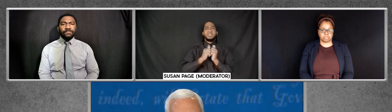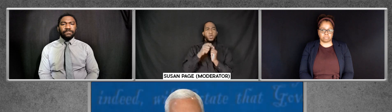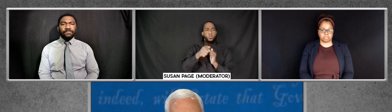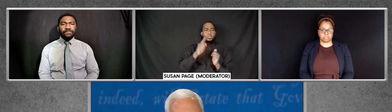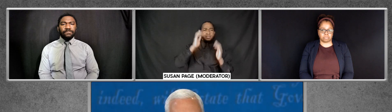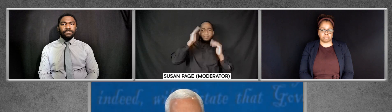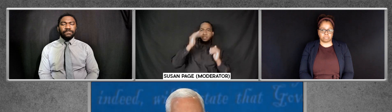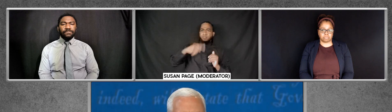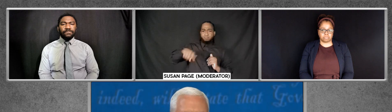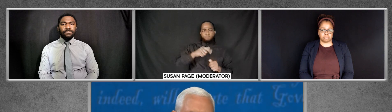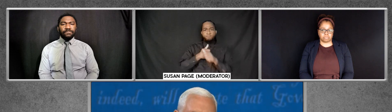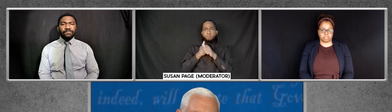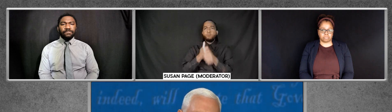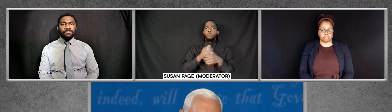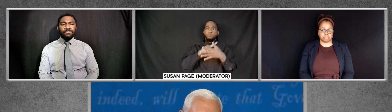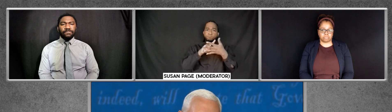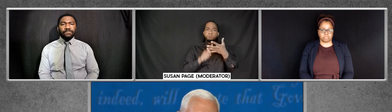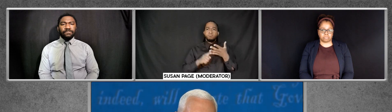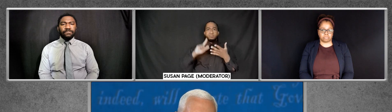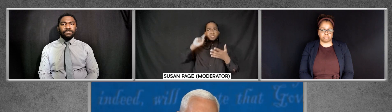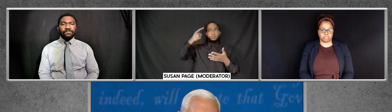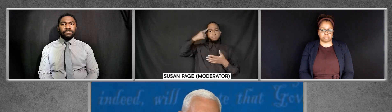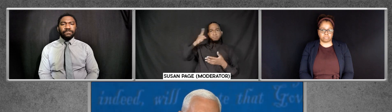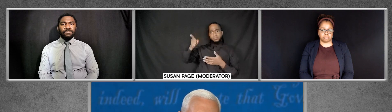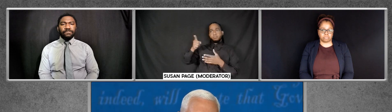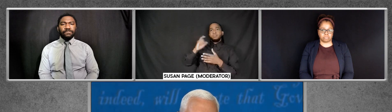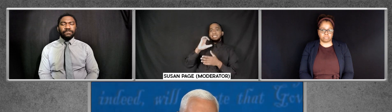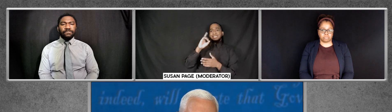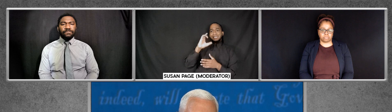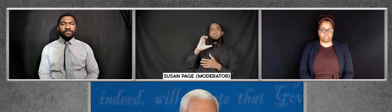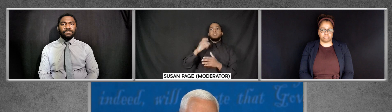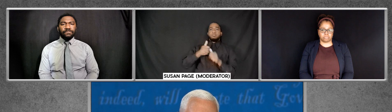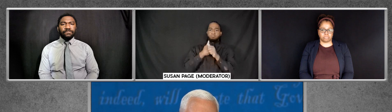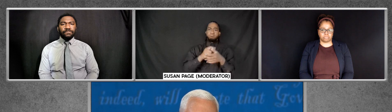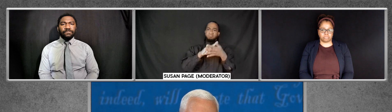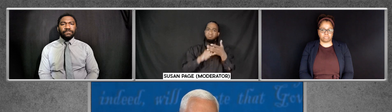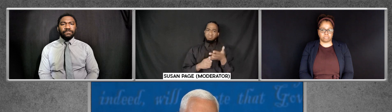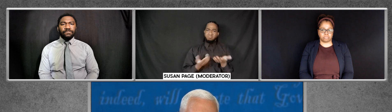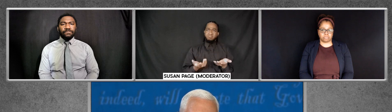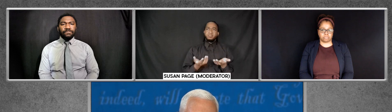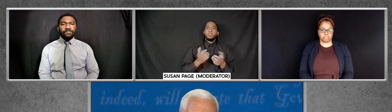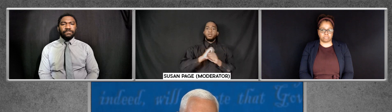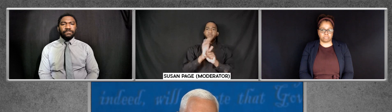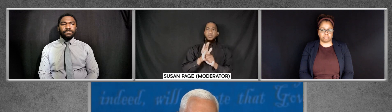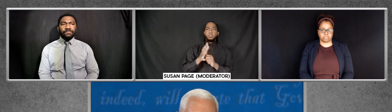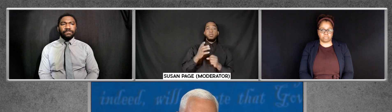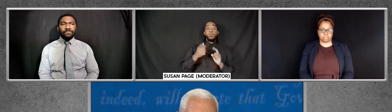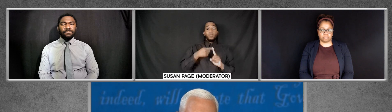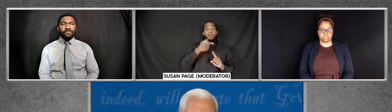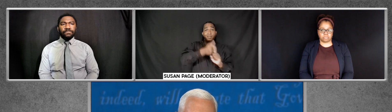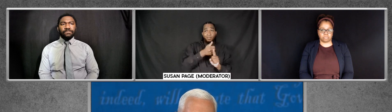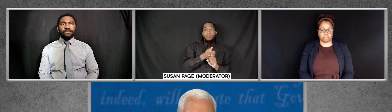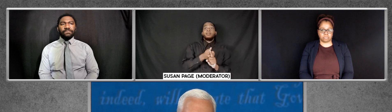follow the administration's safety guidelines to protect themselves from COVID when you at the White House have not been doing